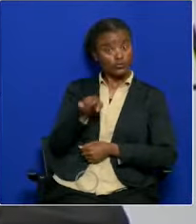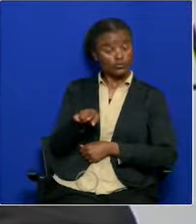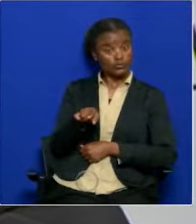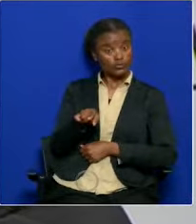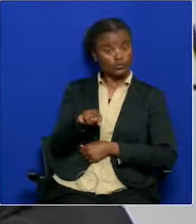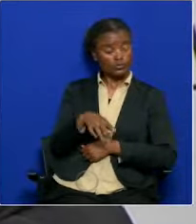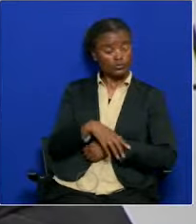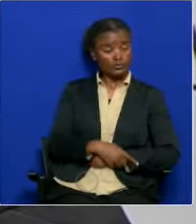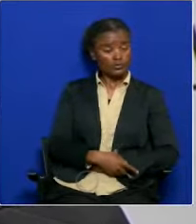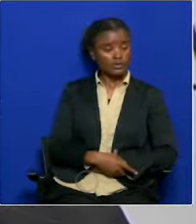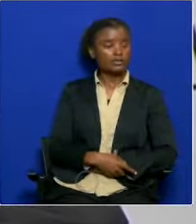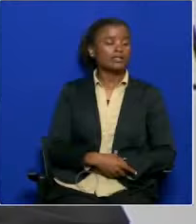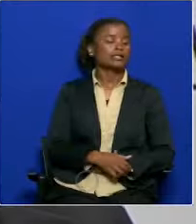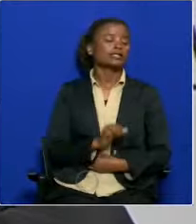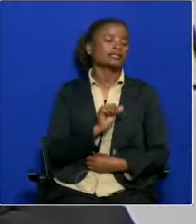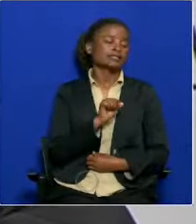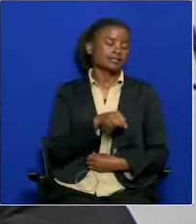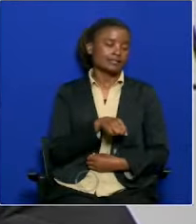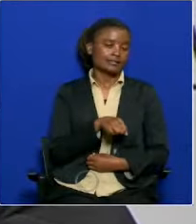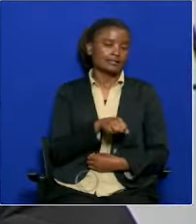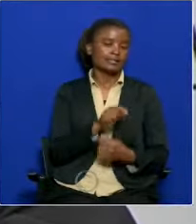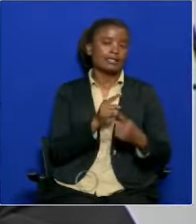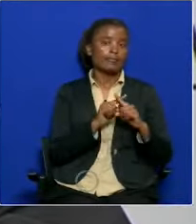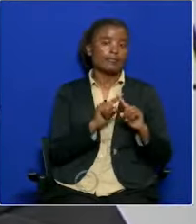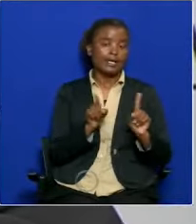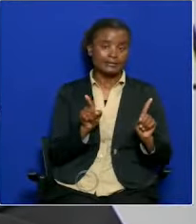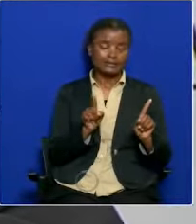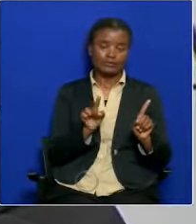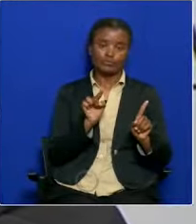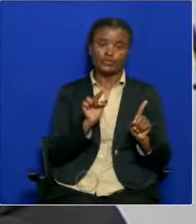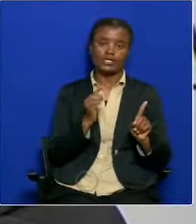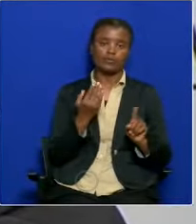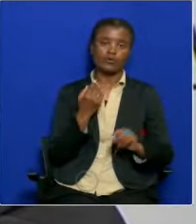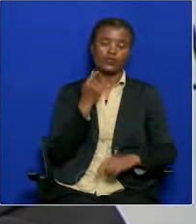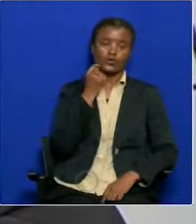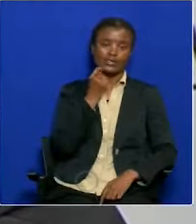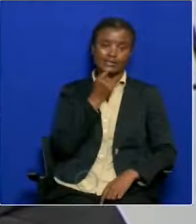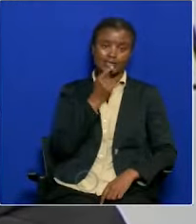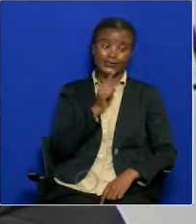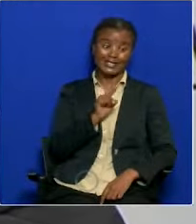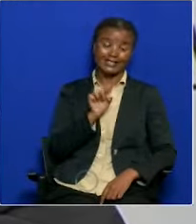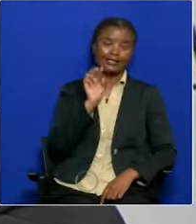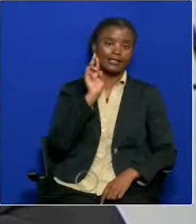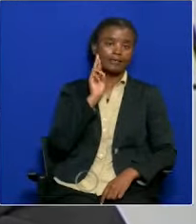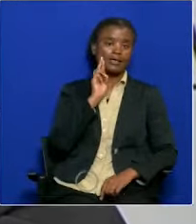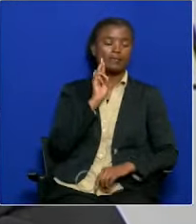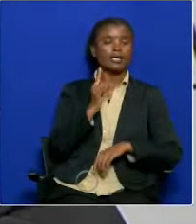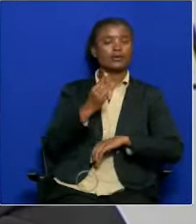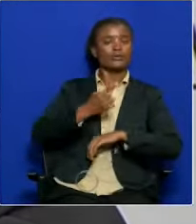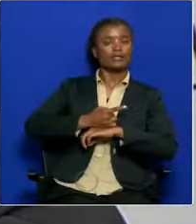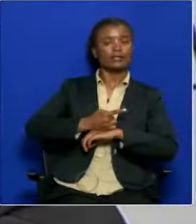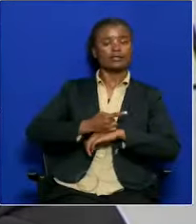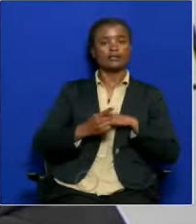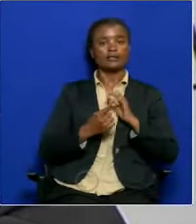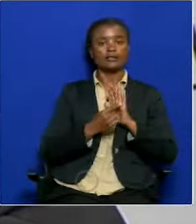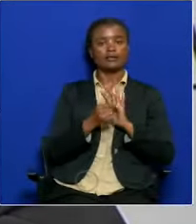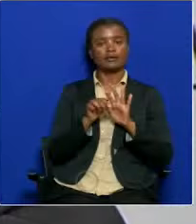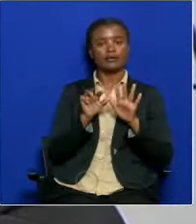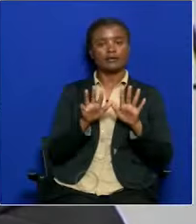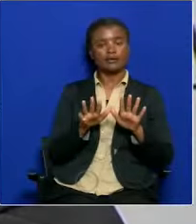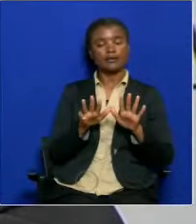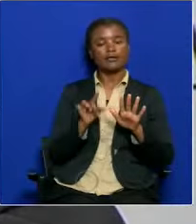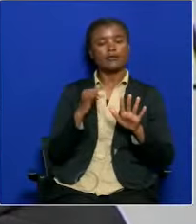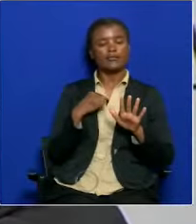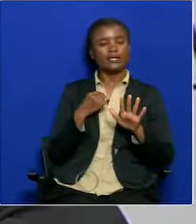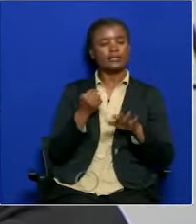Yes, but as I was saying, I remember on this day, on the 9th, I was somewhere in the farms